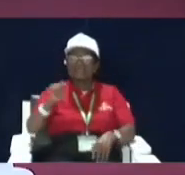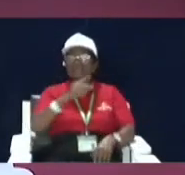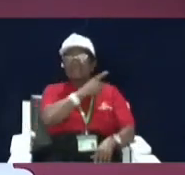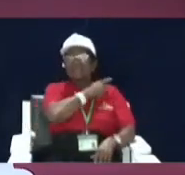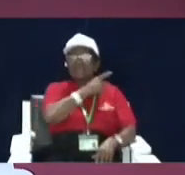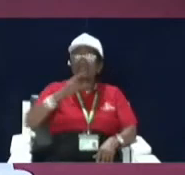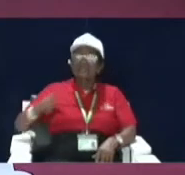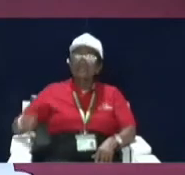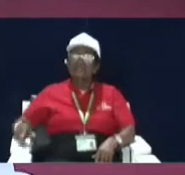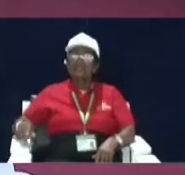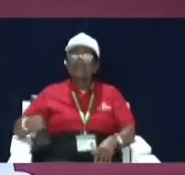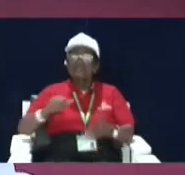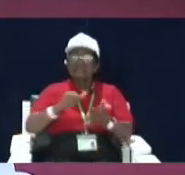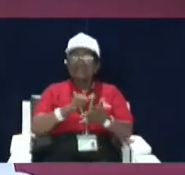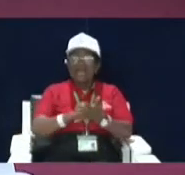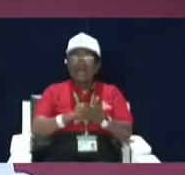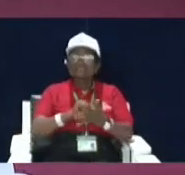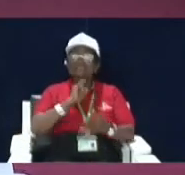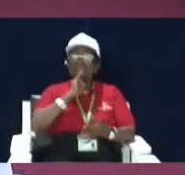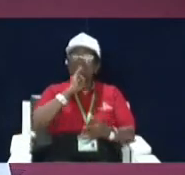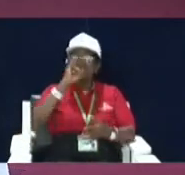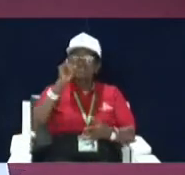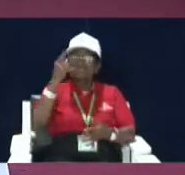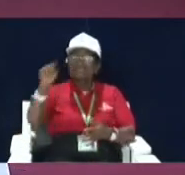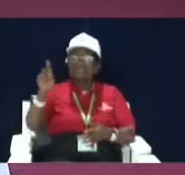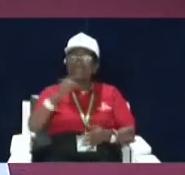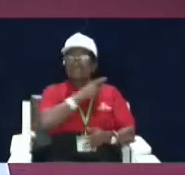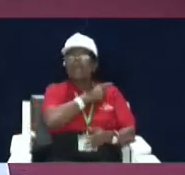That's the kingmaker.